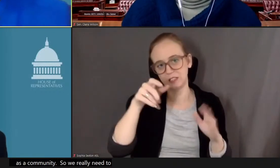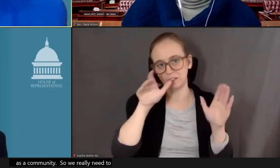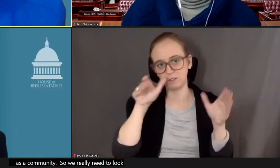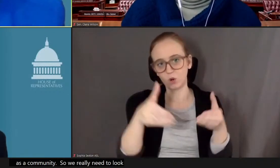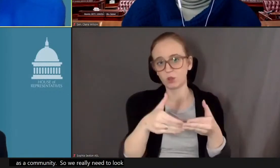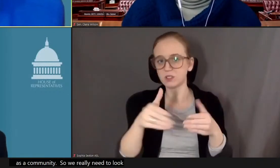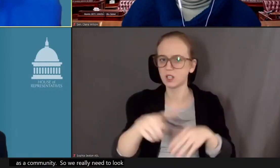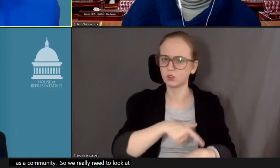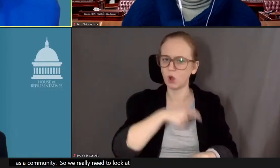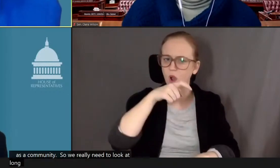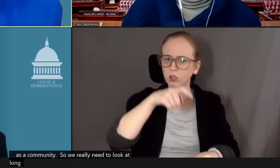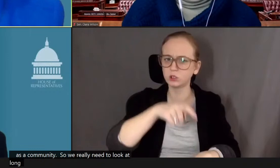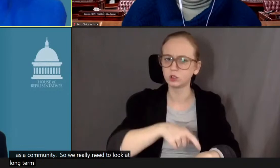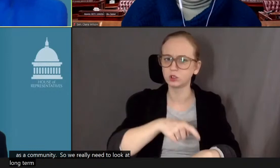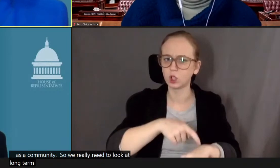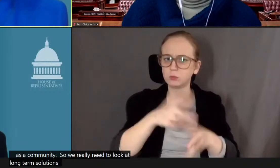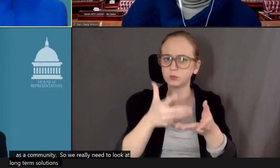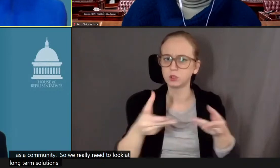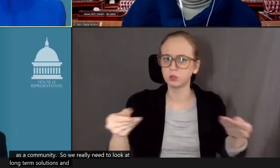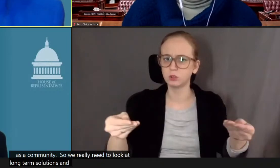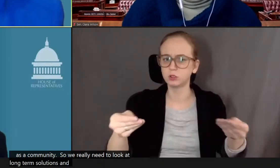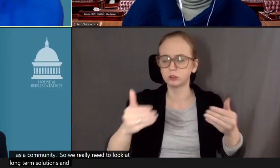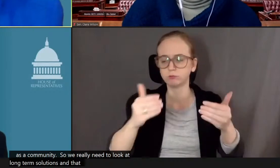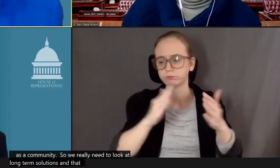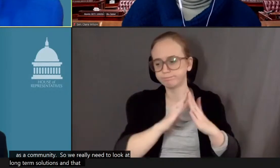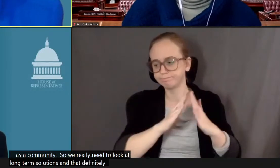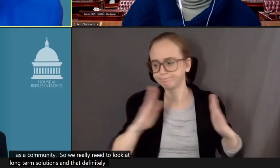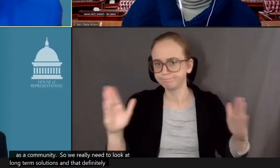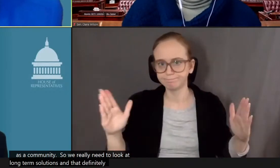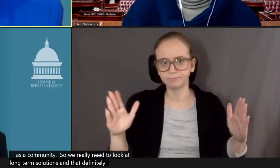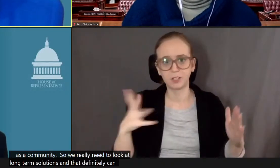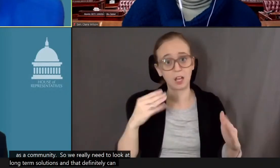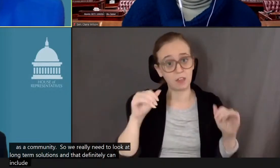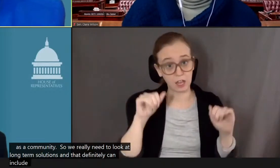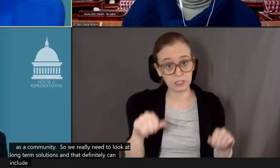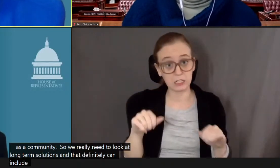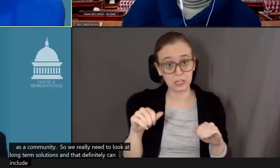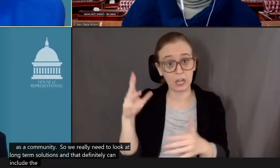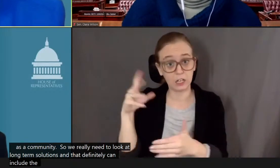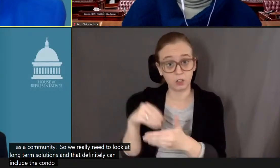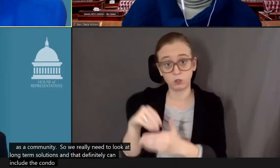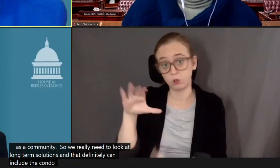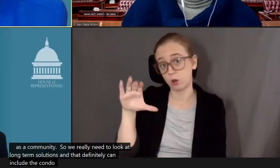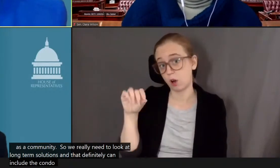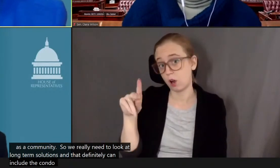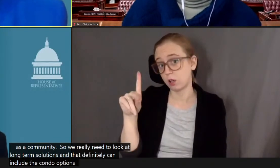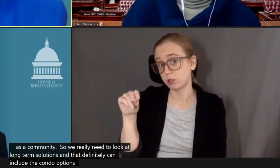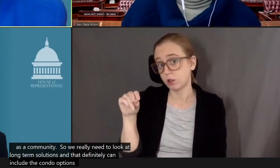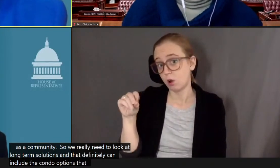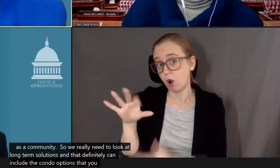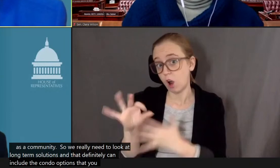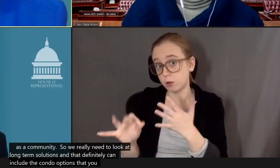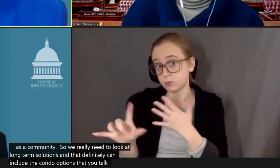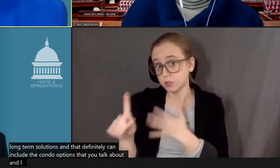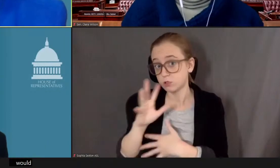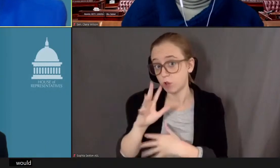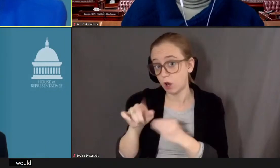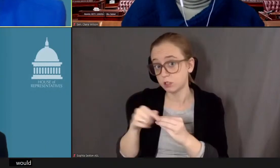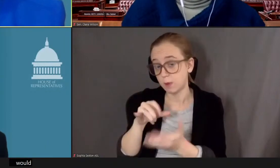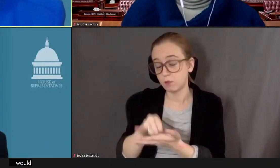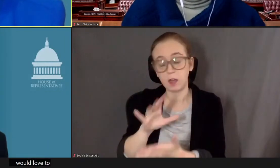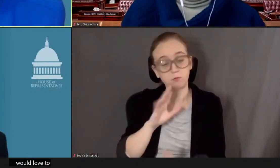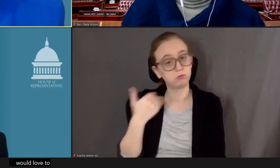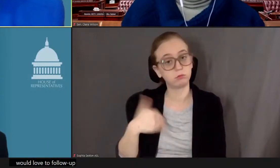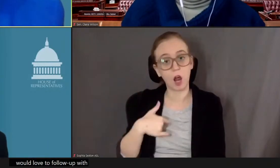long-term solutions, and that definitely can include the condo options that you talked about. And I'd love to follow up with you in the